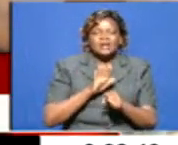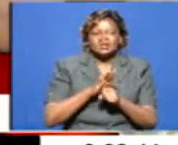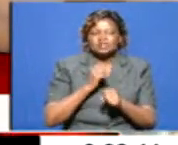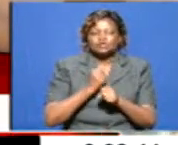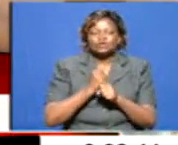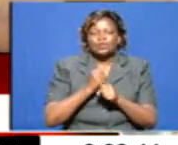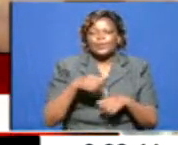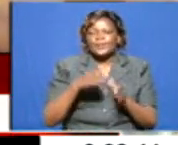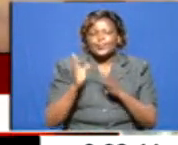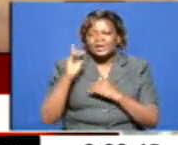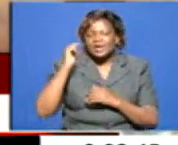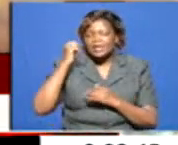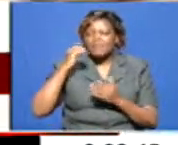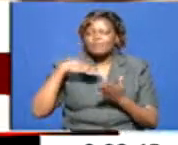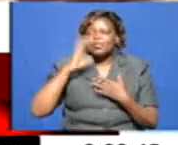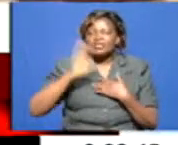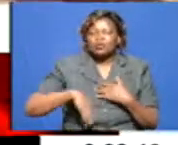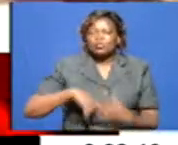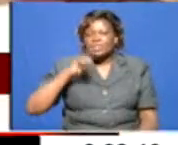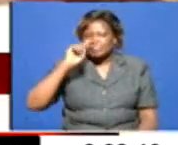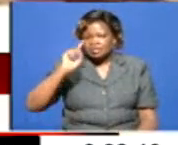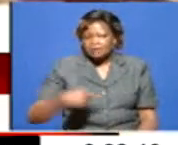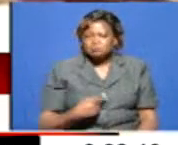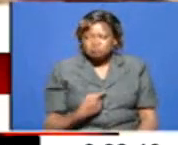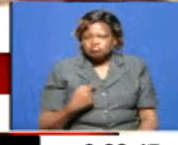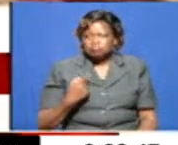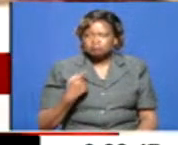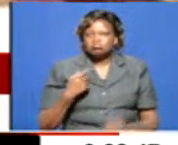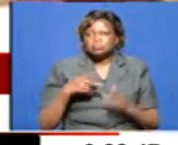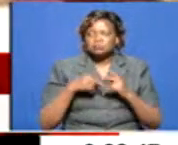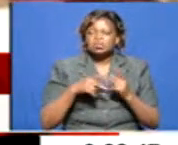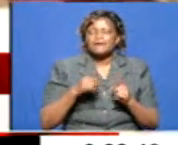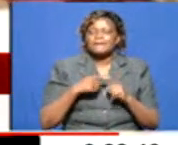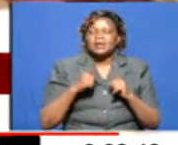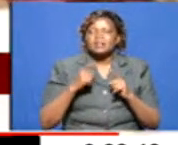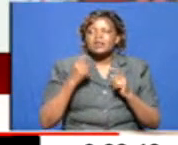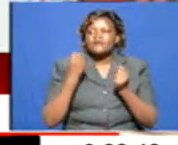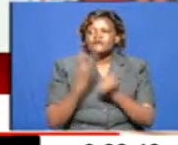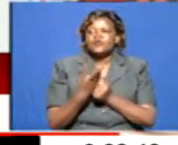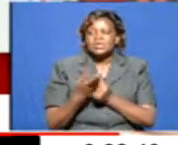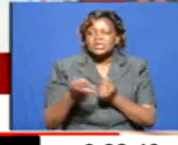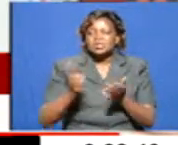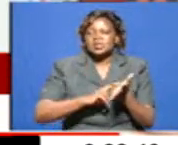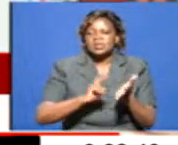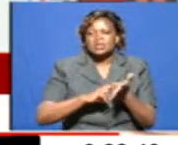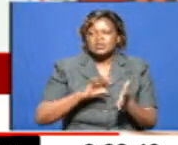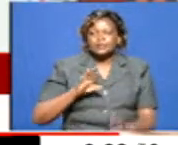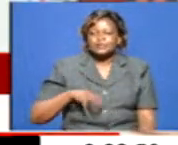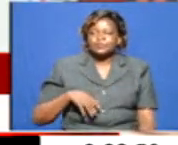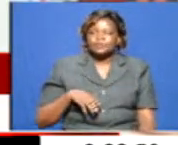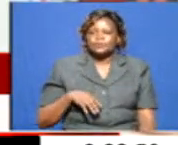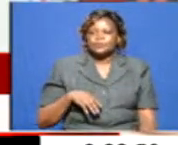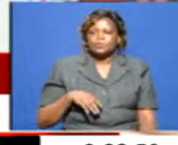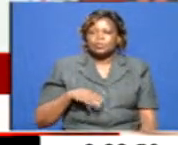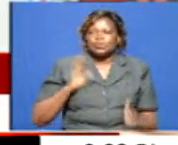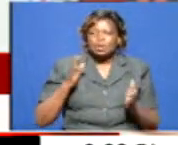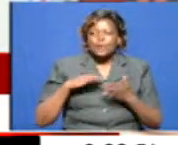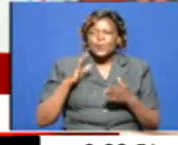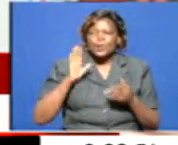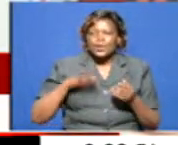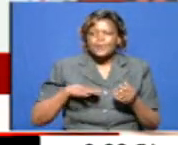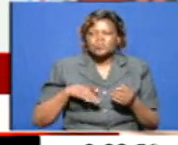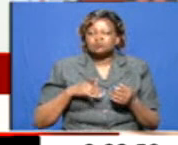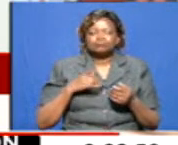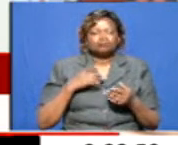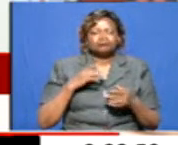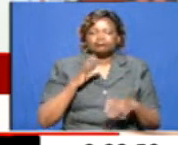Kenya has more than 1,000 consulting engineers, where only 14 are registered women. Encouraging more and more women to take up any field